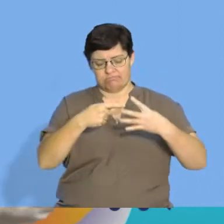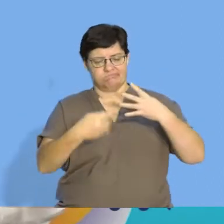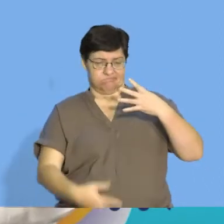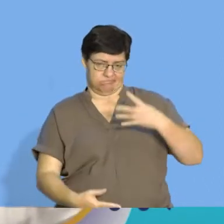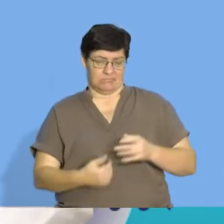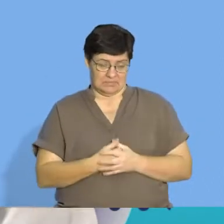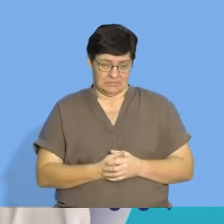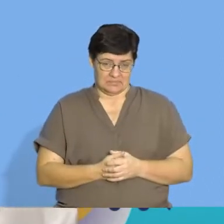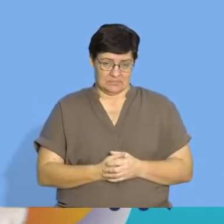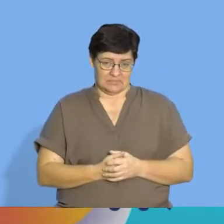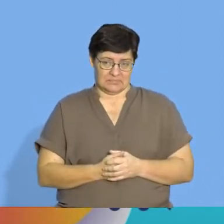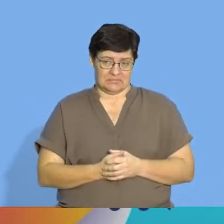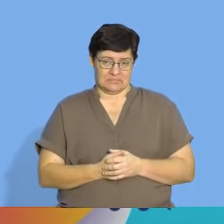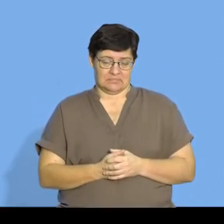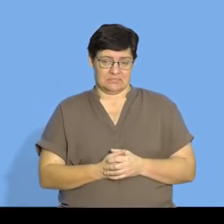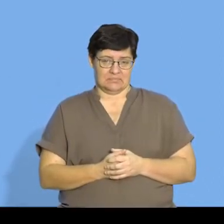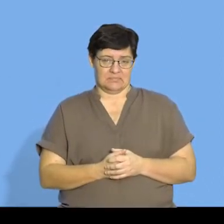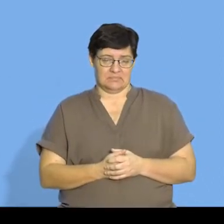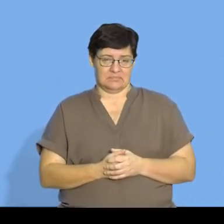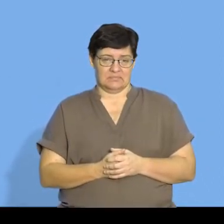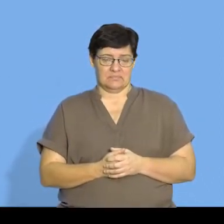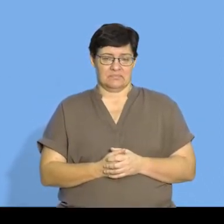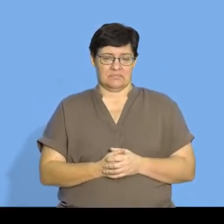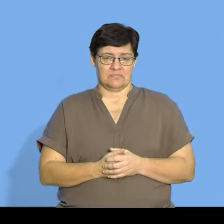Think of those items. Okay.